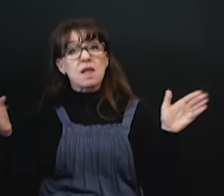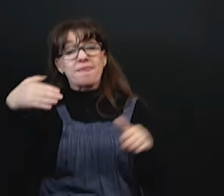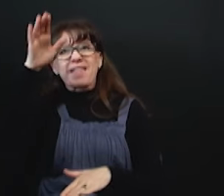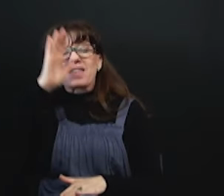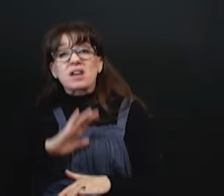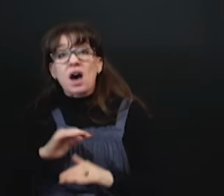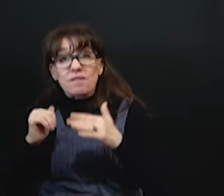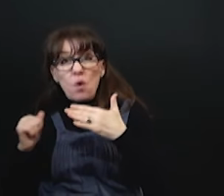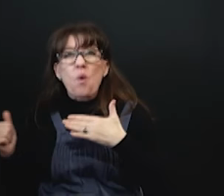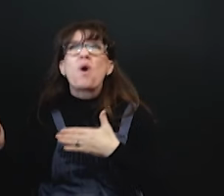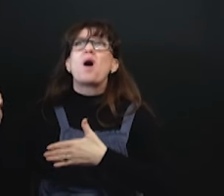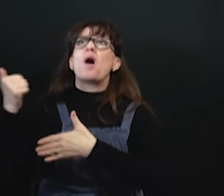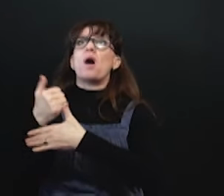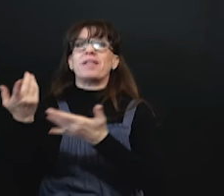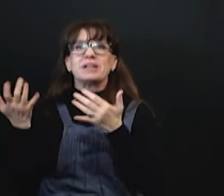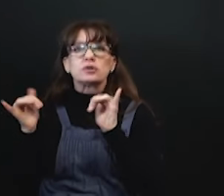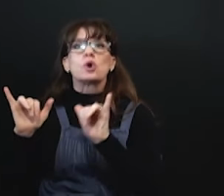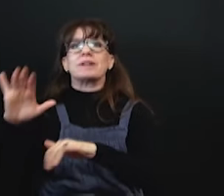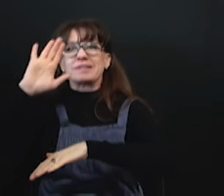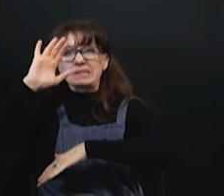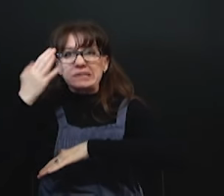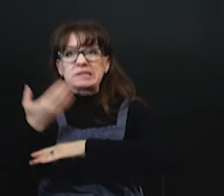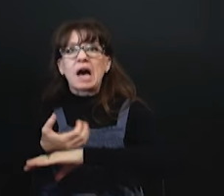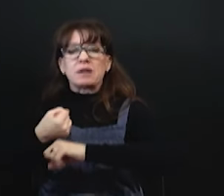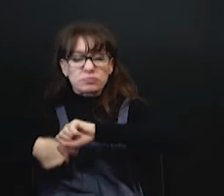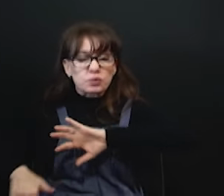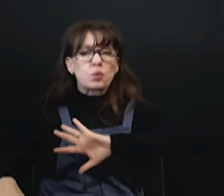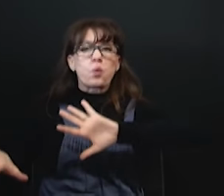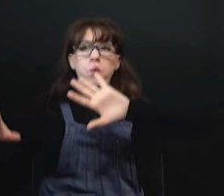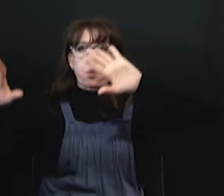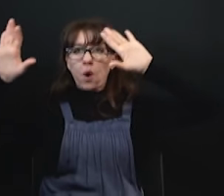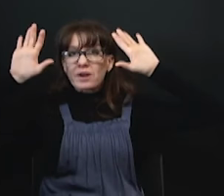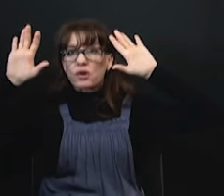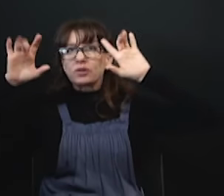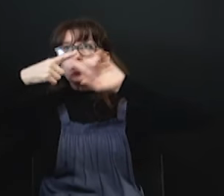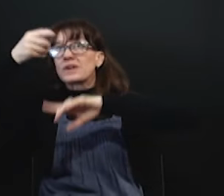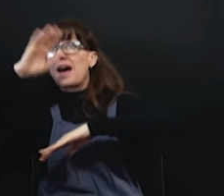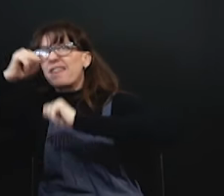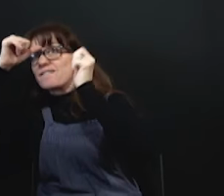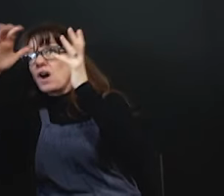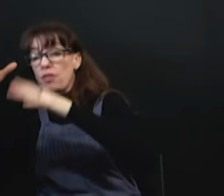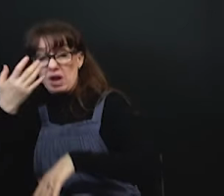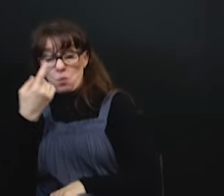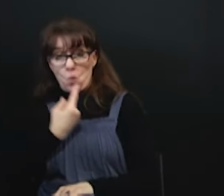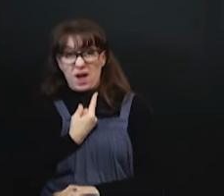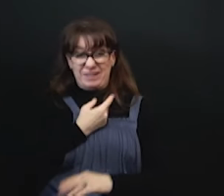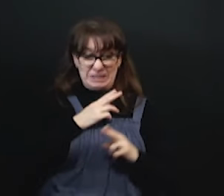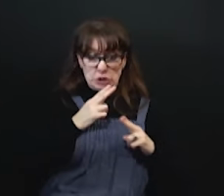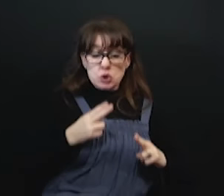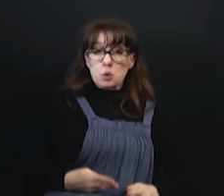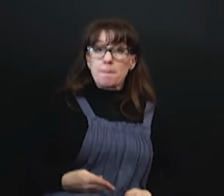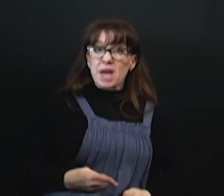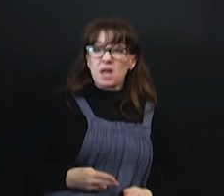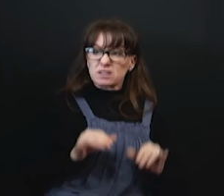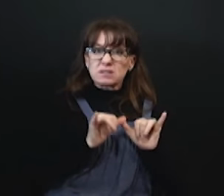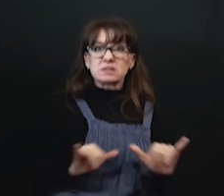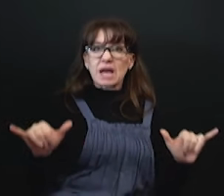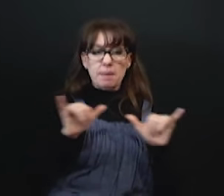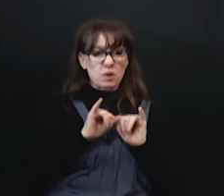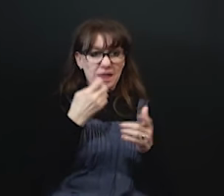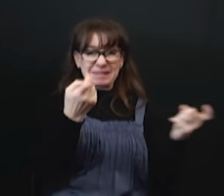all eternity, God the Son, would surrender himself to the will of God the Father, and that as one of us, a human being, he would take the sin